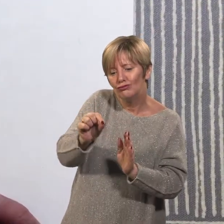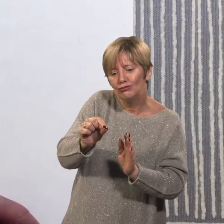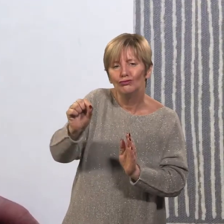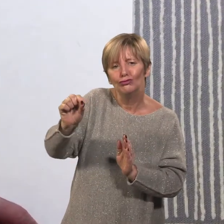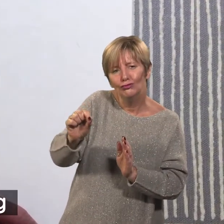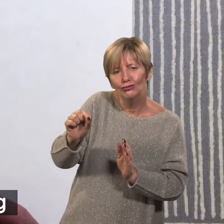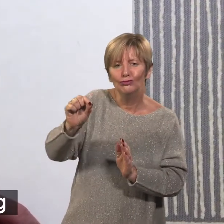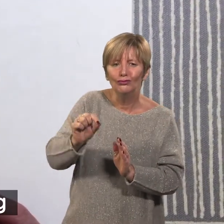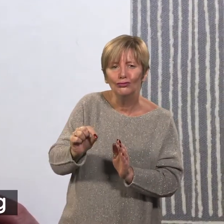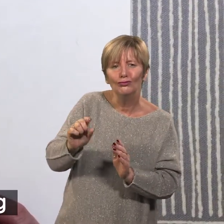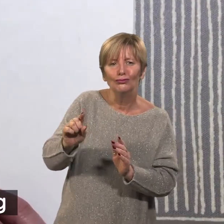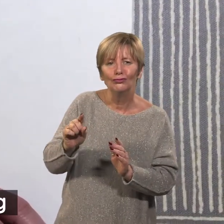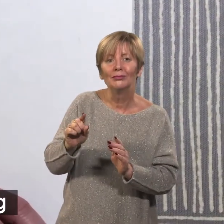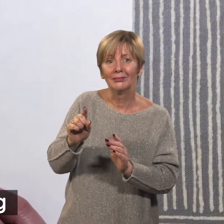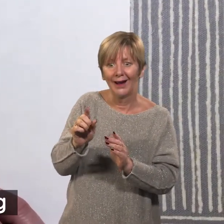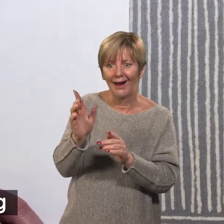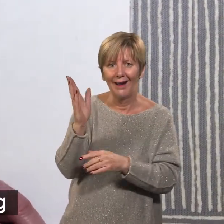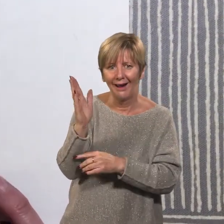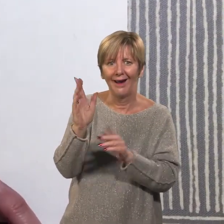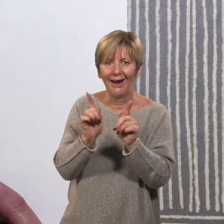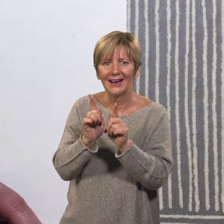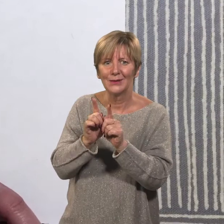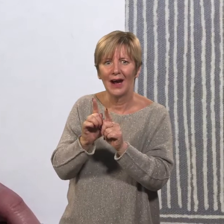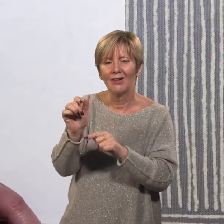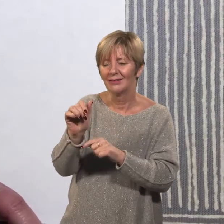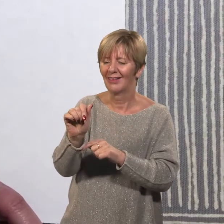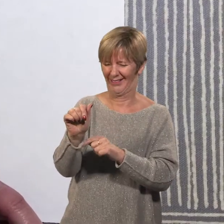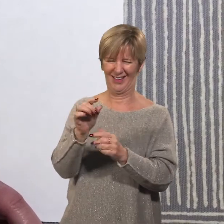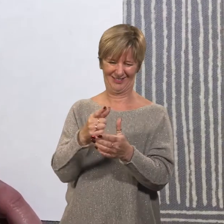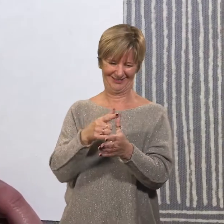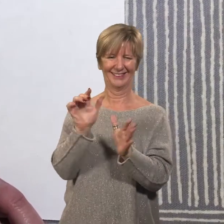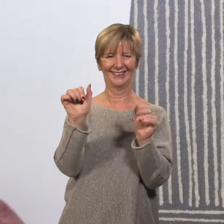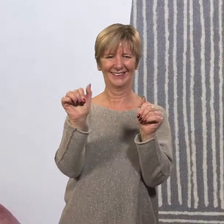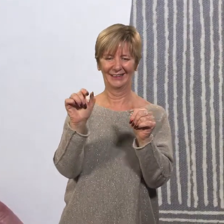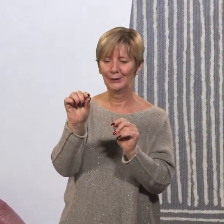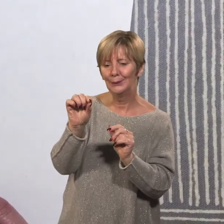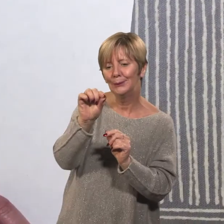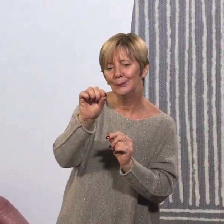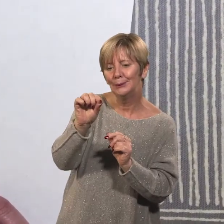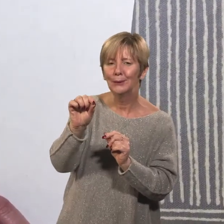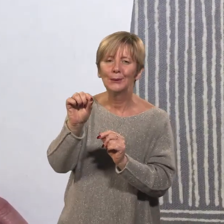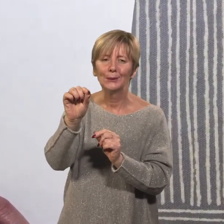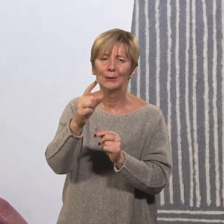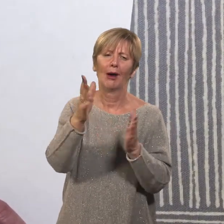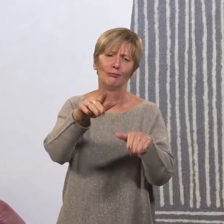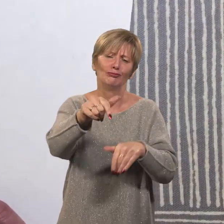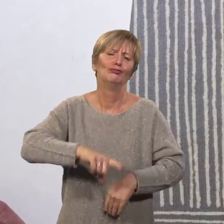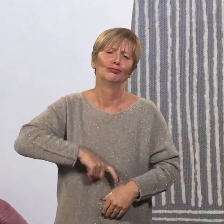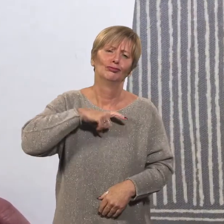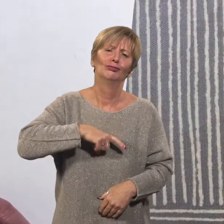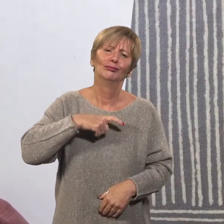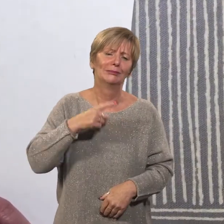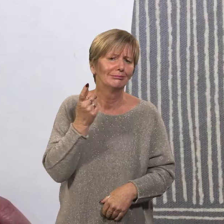arm. And then this is his hand. And if you're feeling confident, you can draw his thumb, which is just a